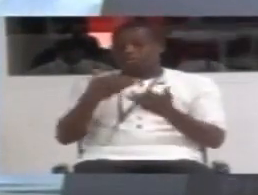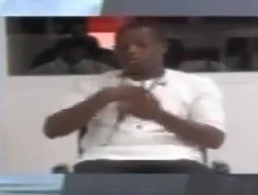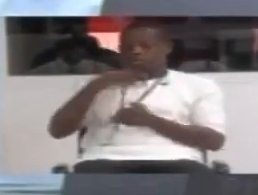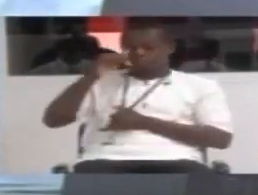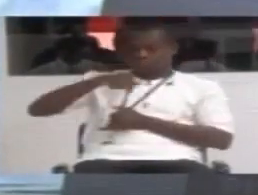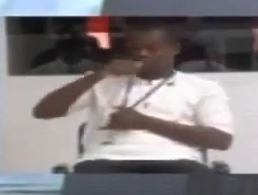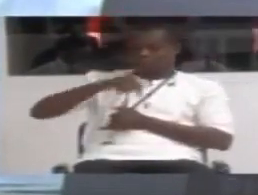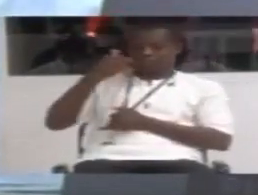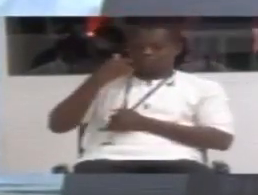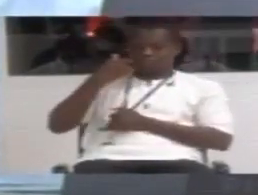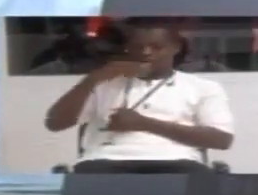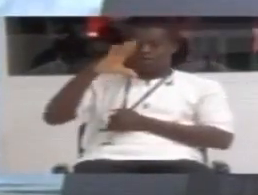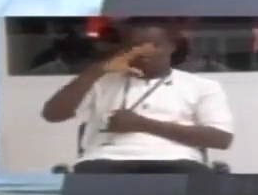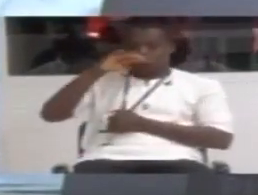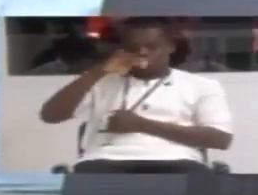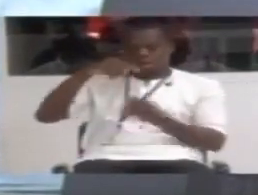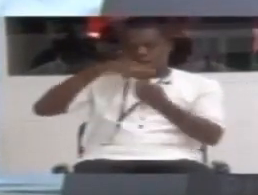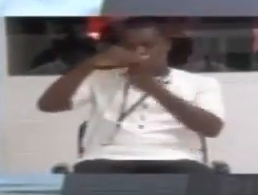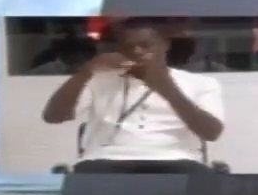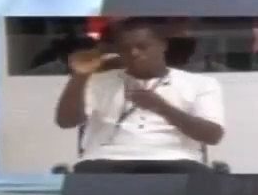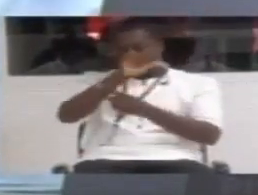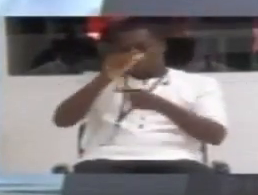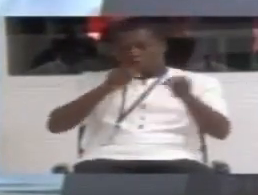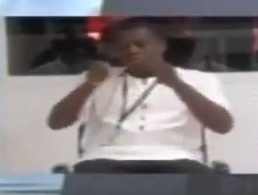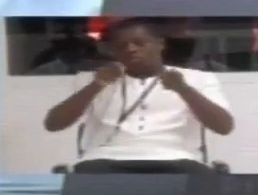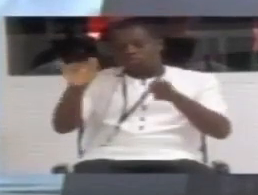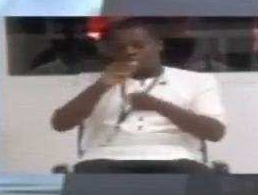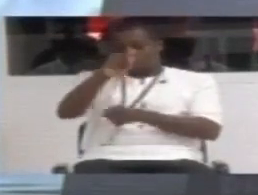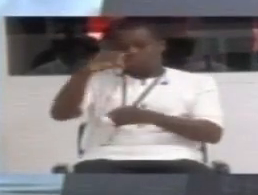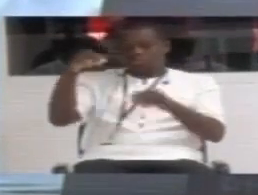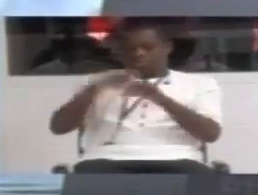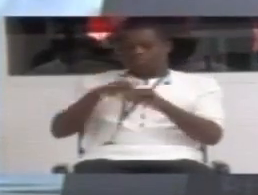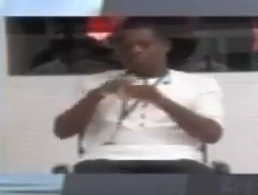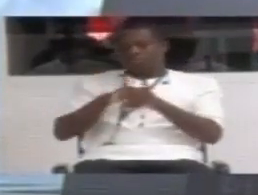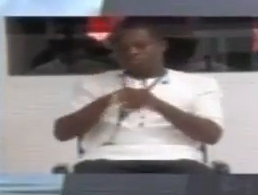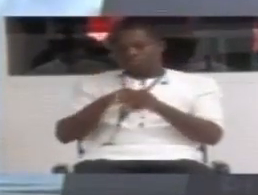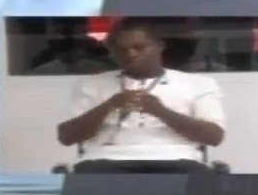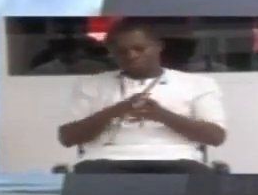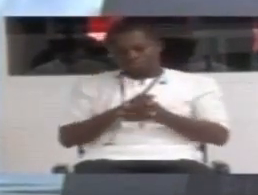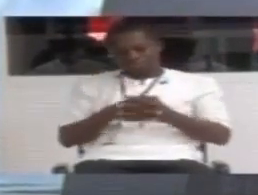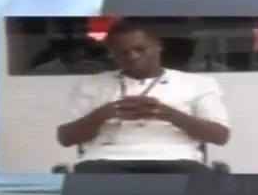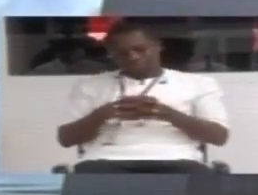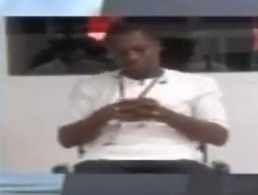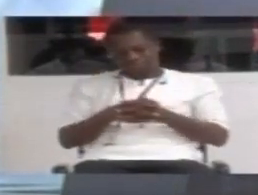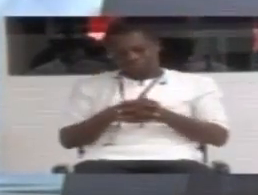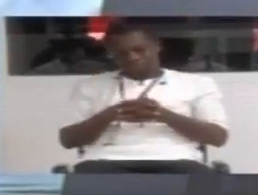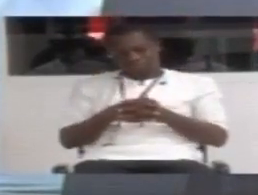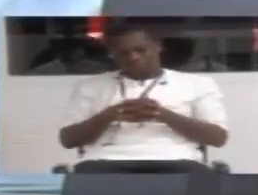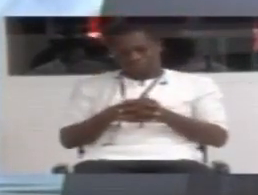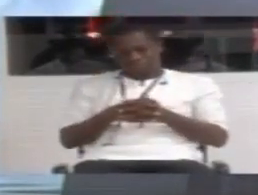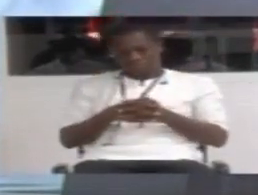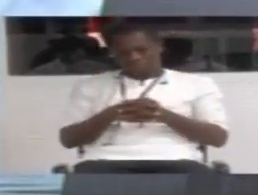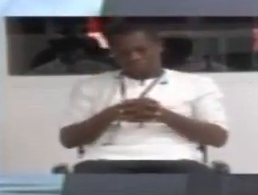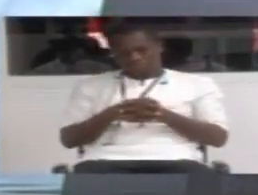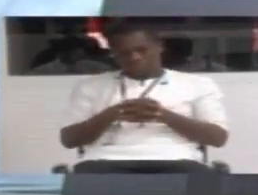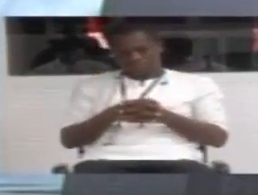other operations in which you have participated. Tay buga nañ ñu waxtane yenen jëf yi nga tew yow fi nga